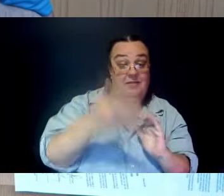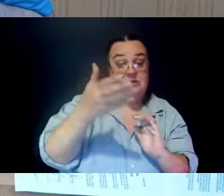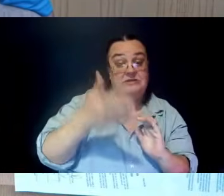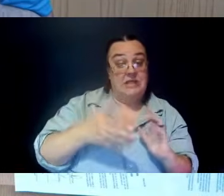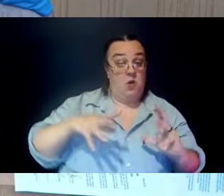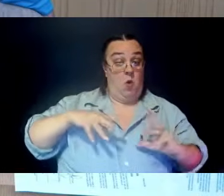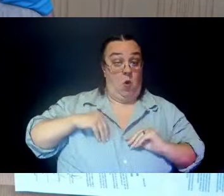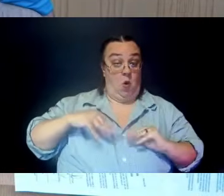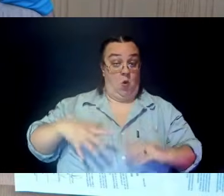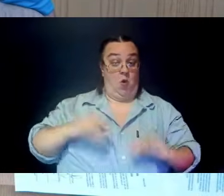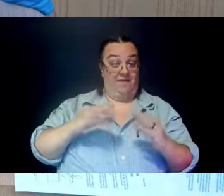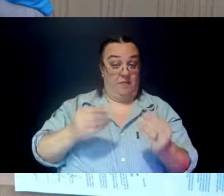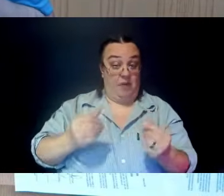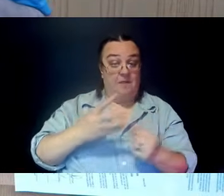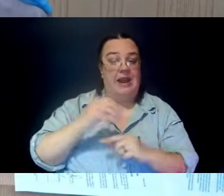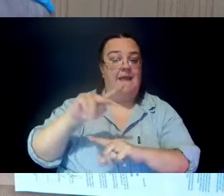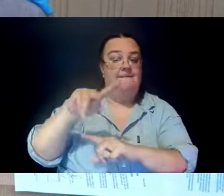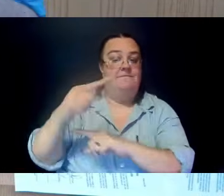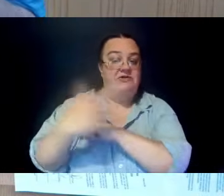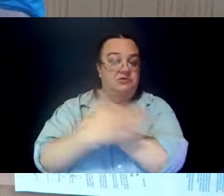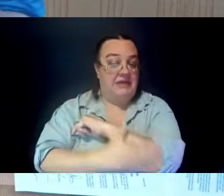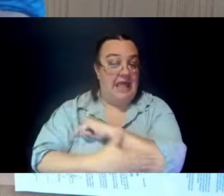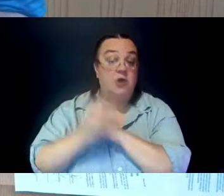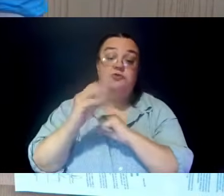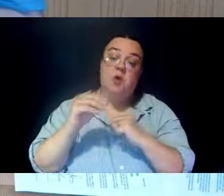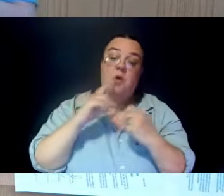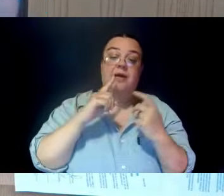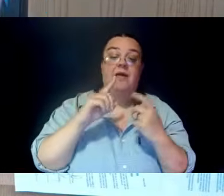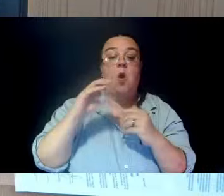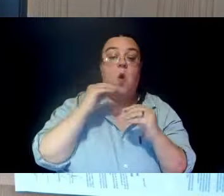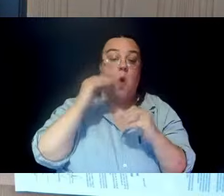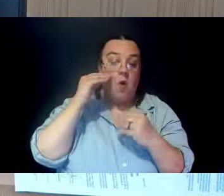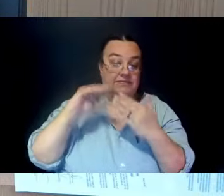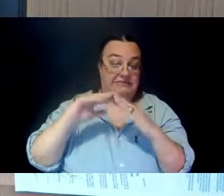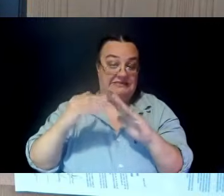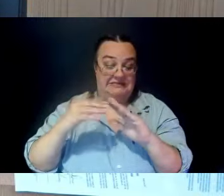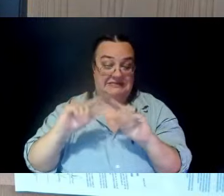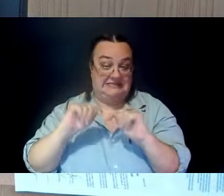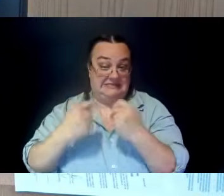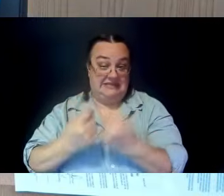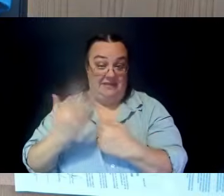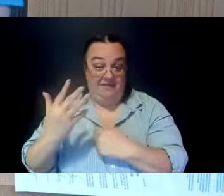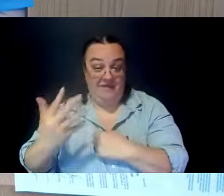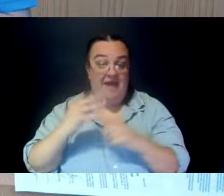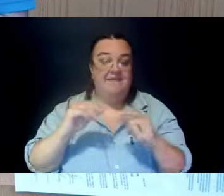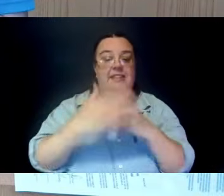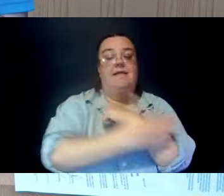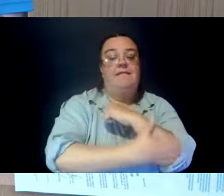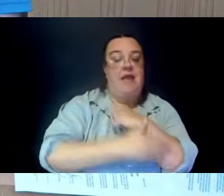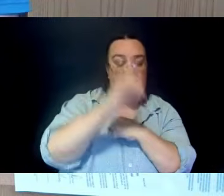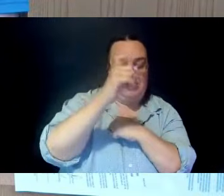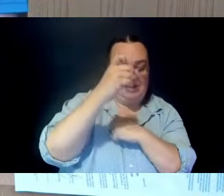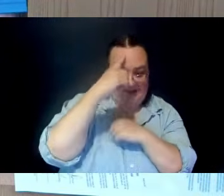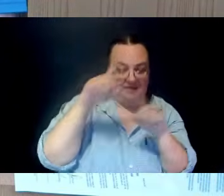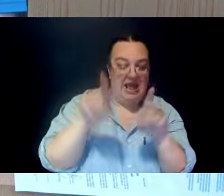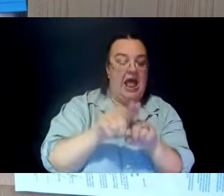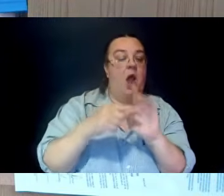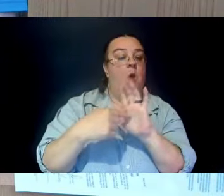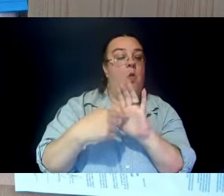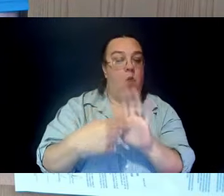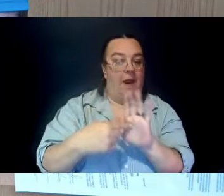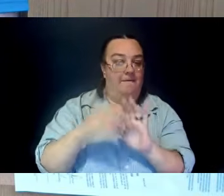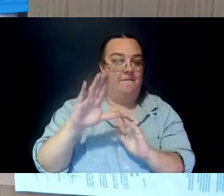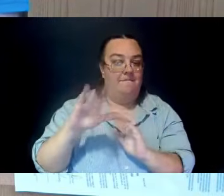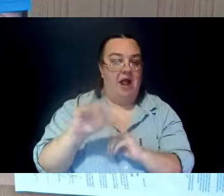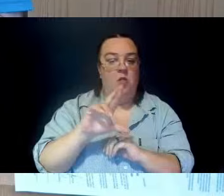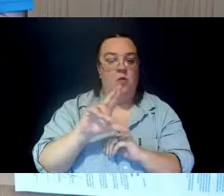property and Prince George's County. So effectively Home Team 5 and the county government as represented by the